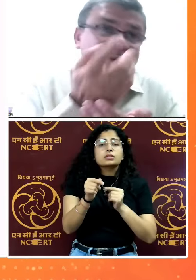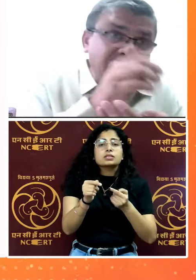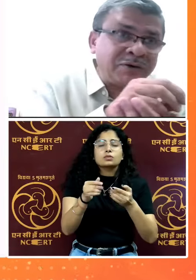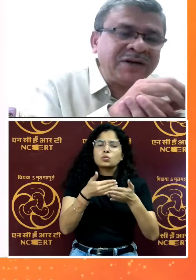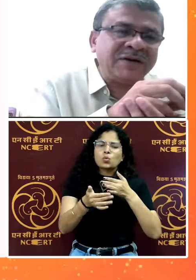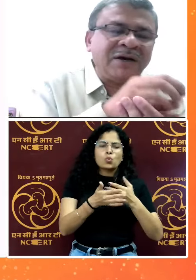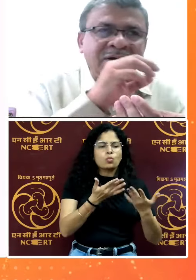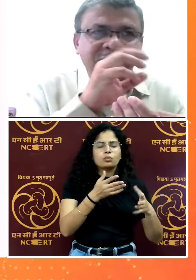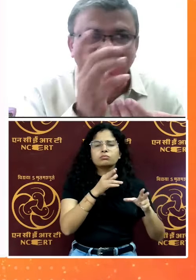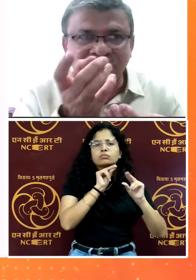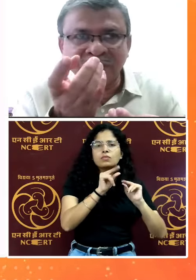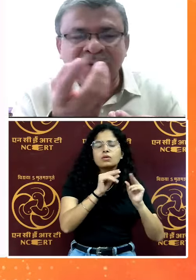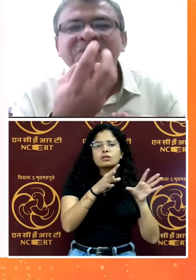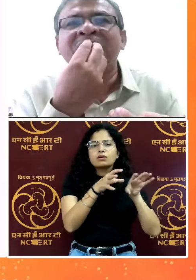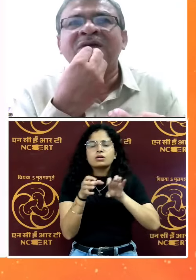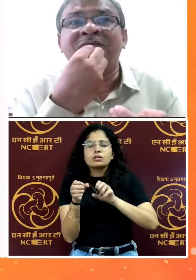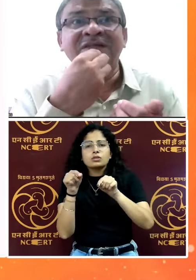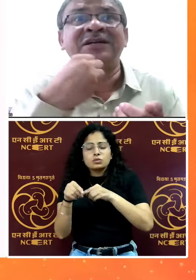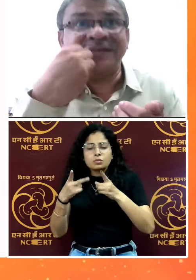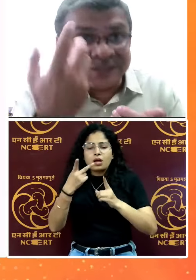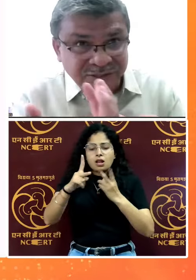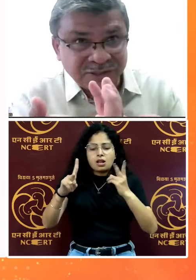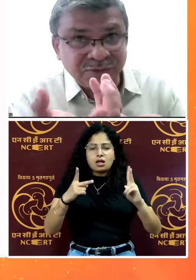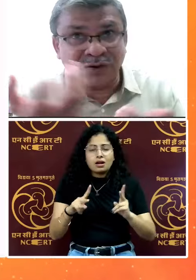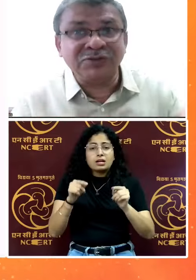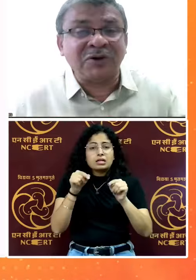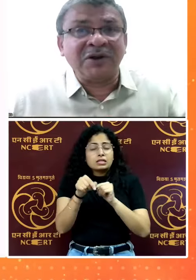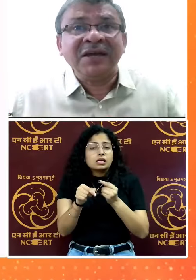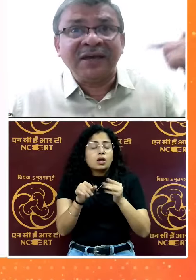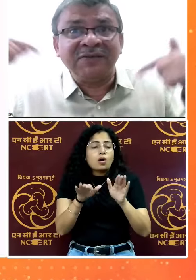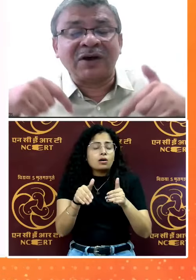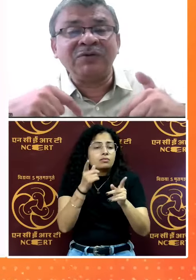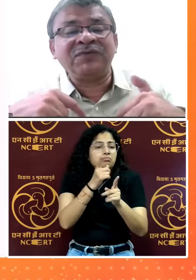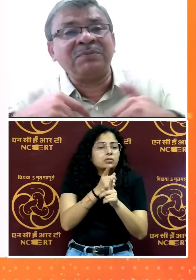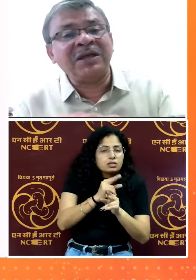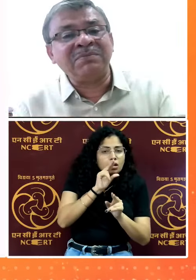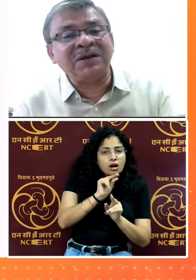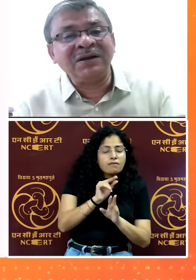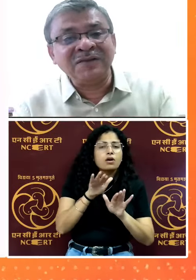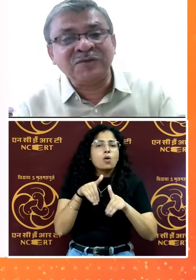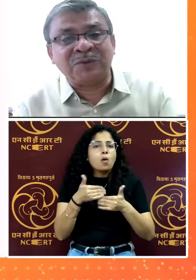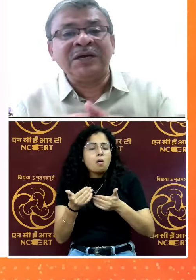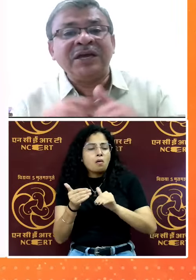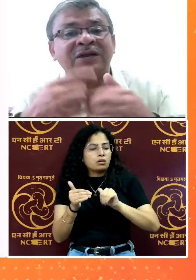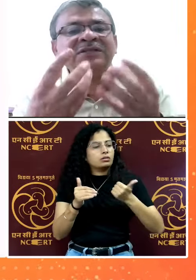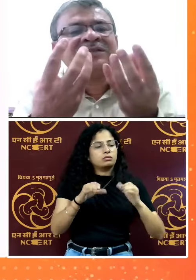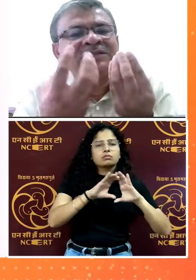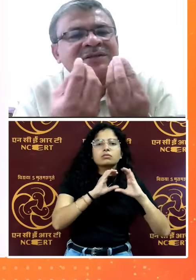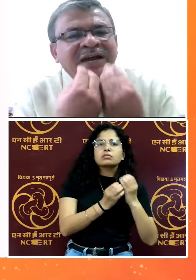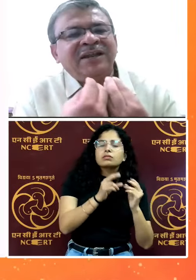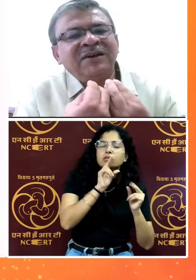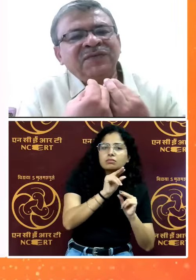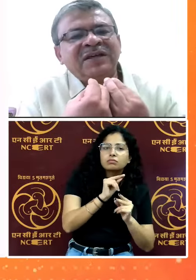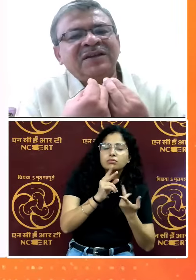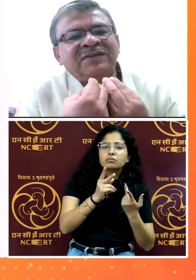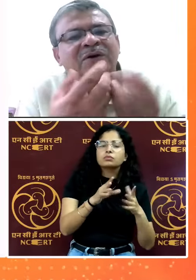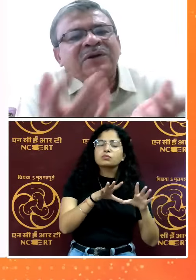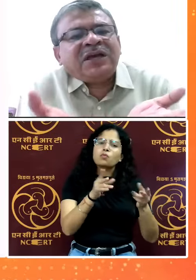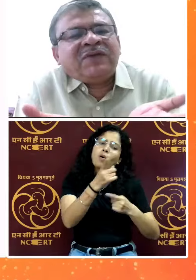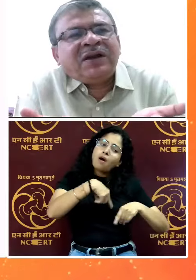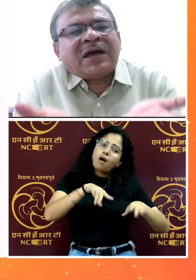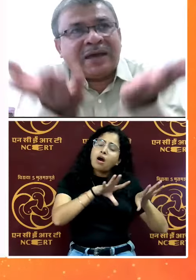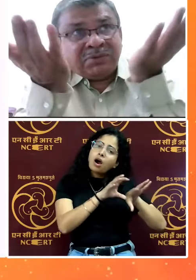receives. It cannot distinguish whether it is a teacher's voice or a sound from a neighboring classroom. It will just identify that